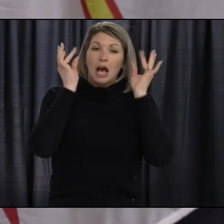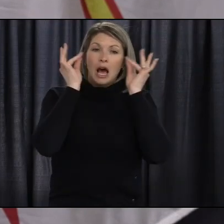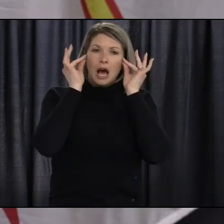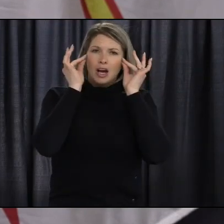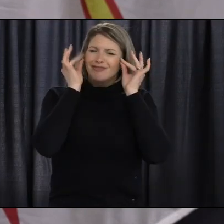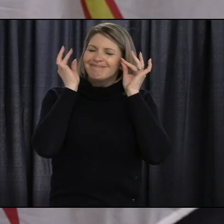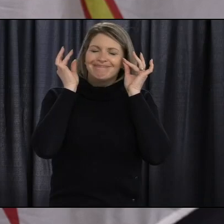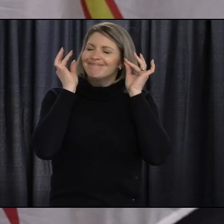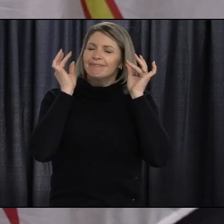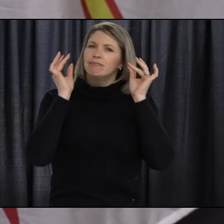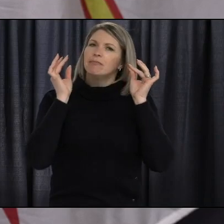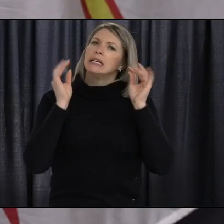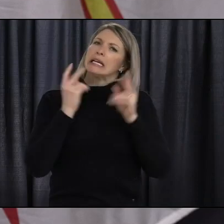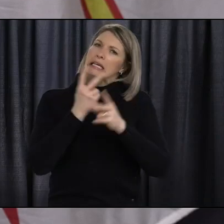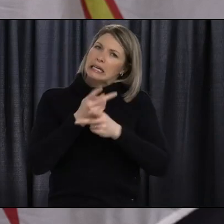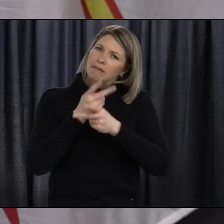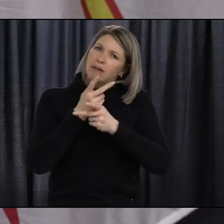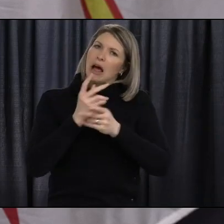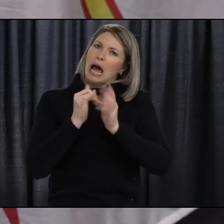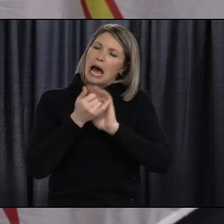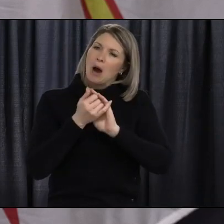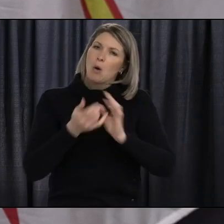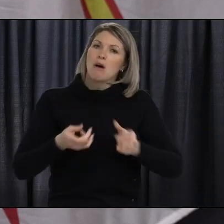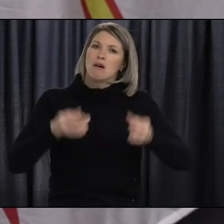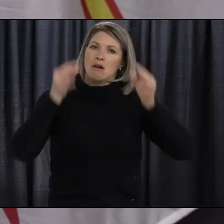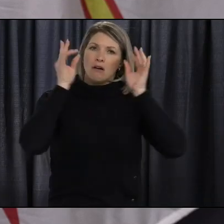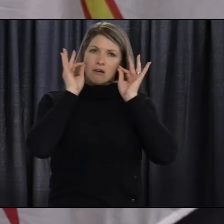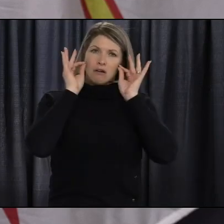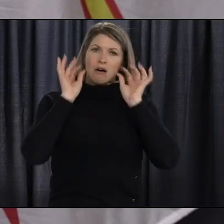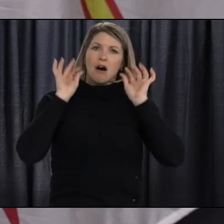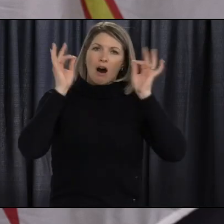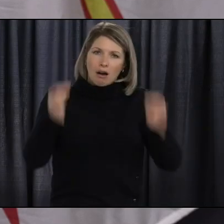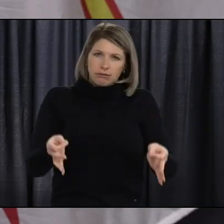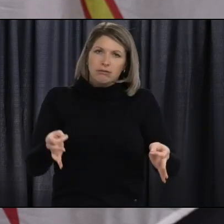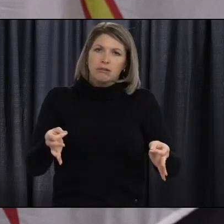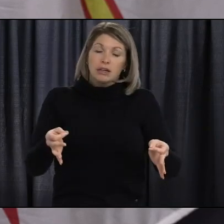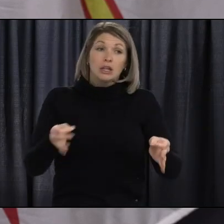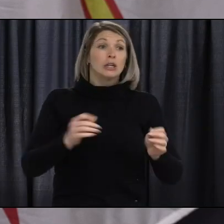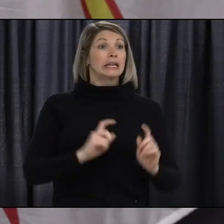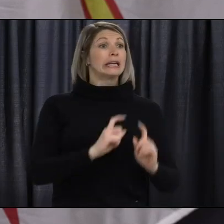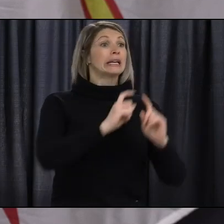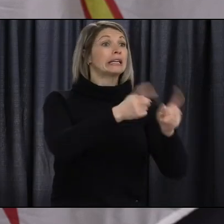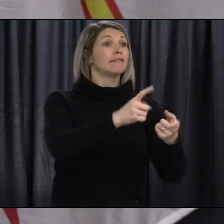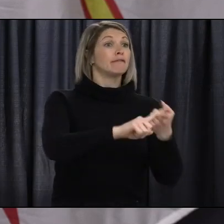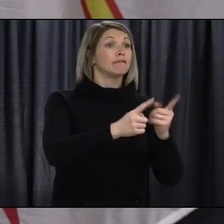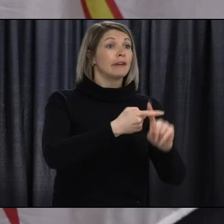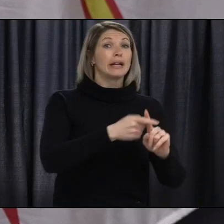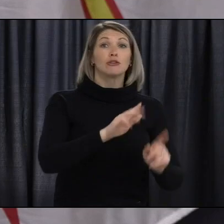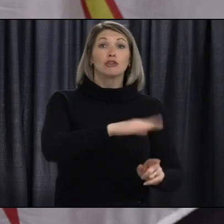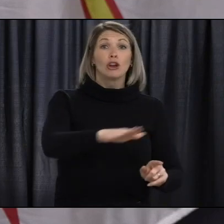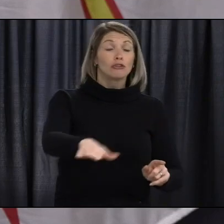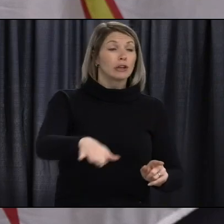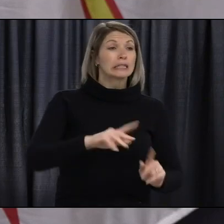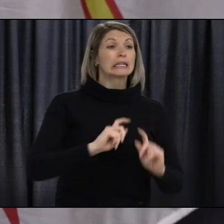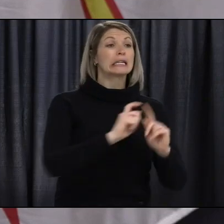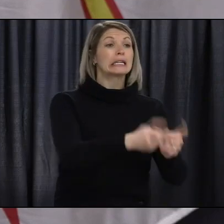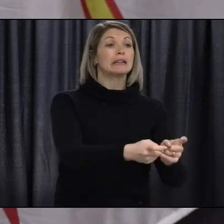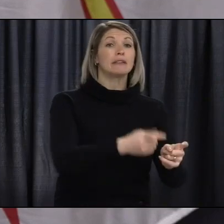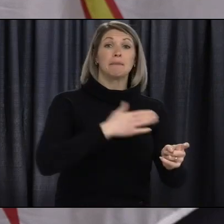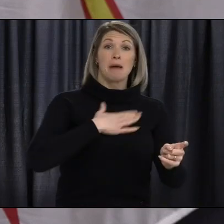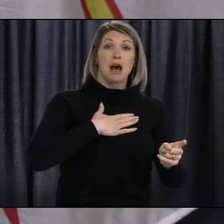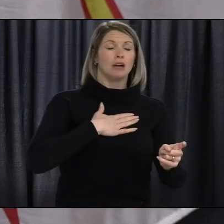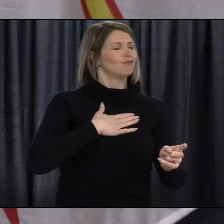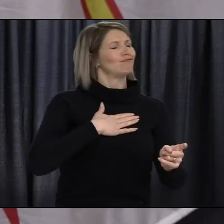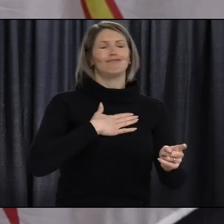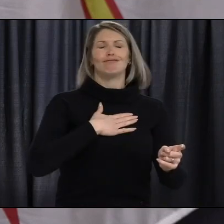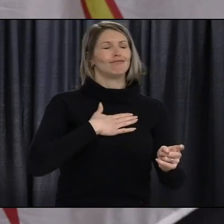the outside when touched by hands and should not be shared with others. So as the Premier said, we have enlisted the